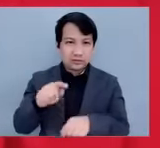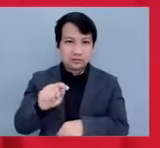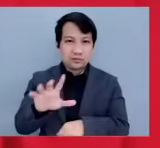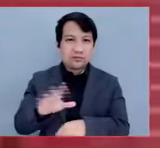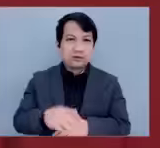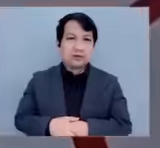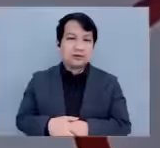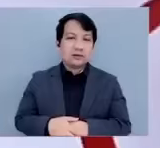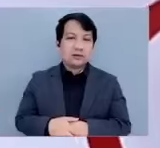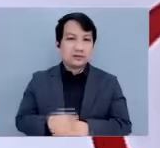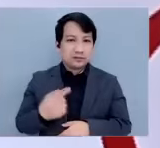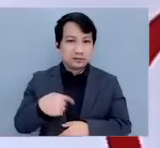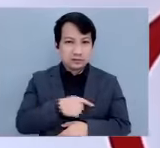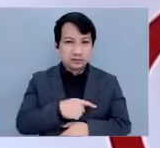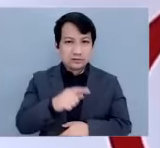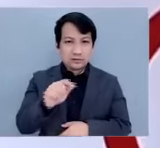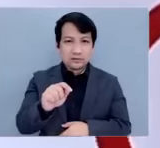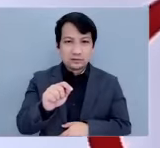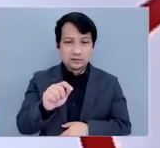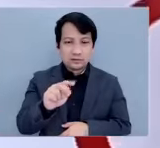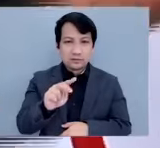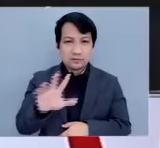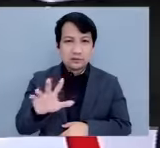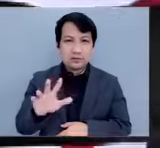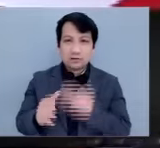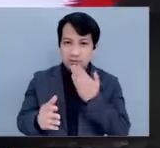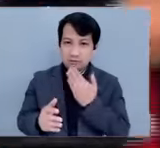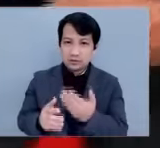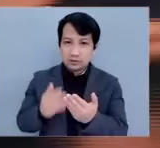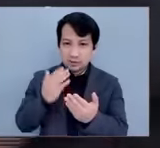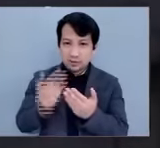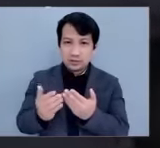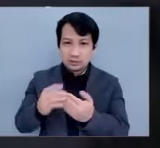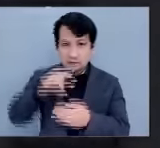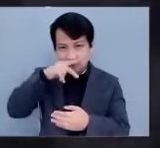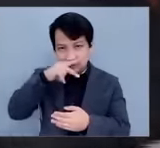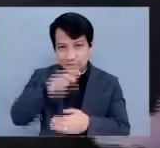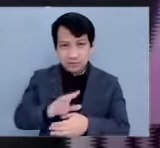us at TV5, we'd like to thank the kids first.